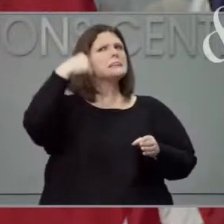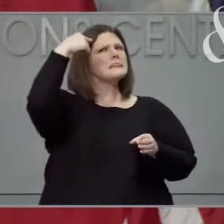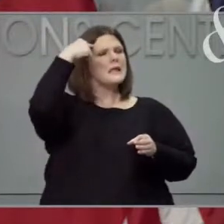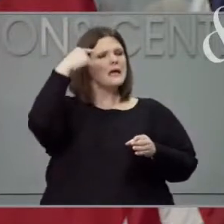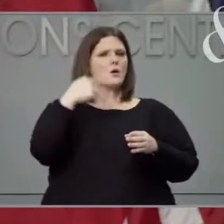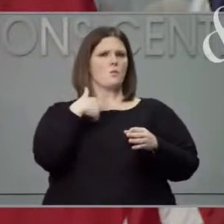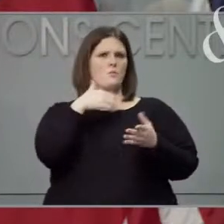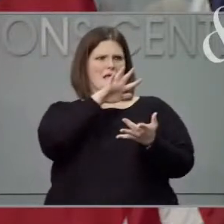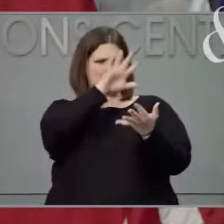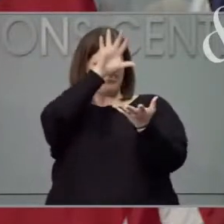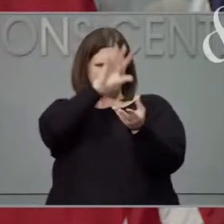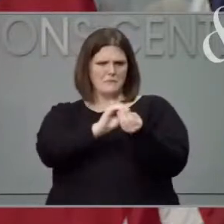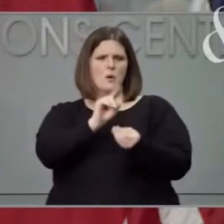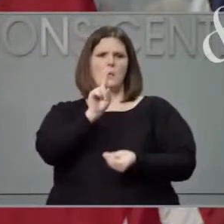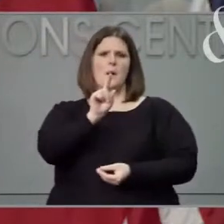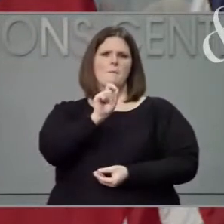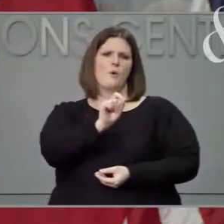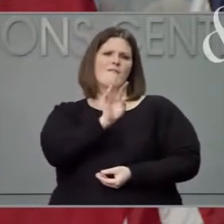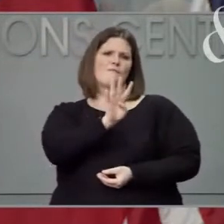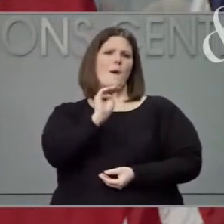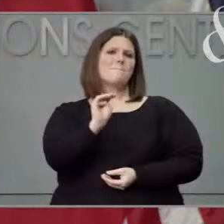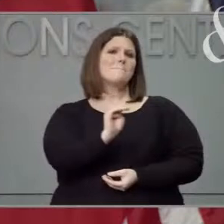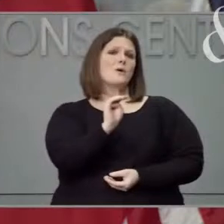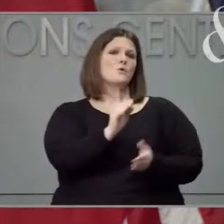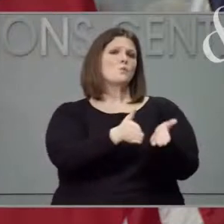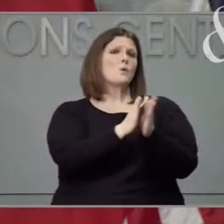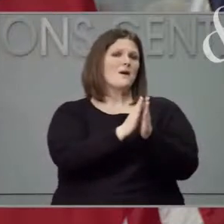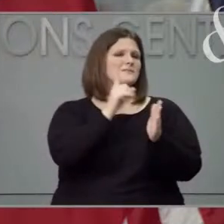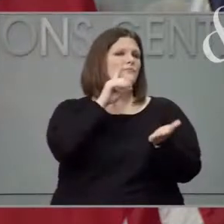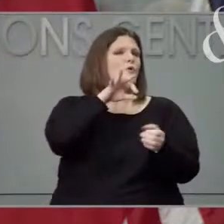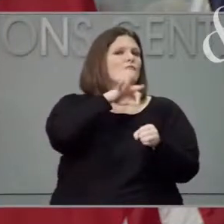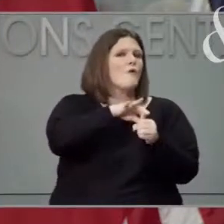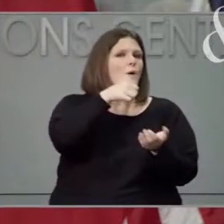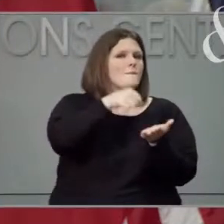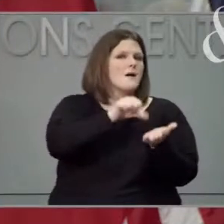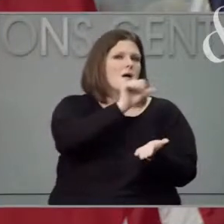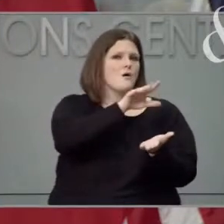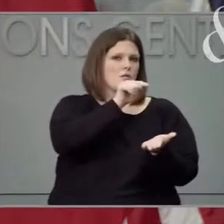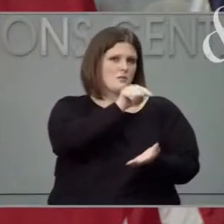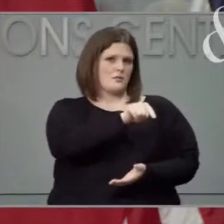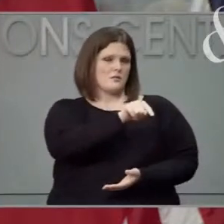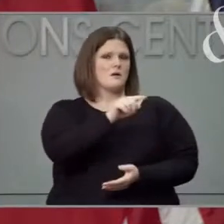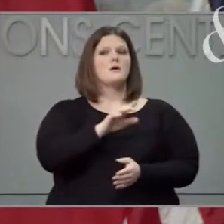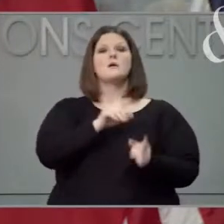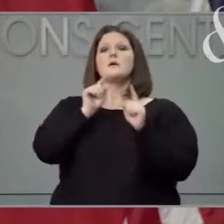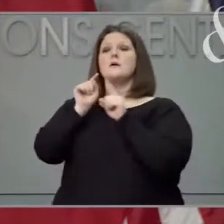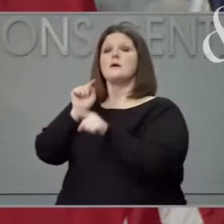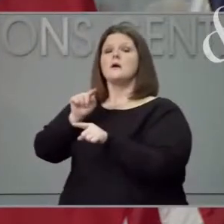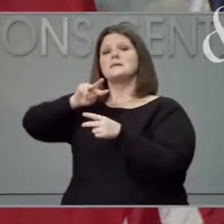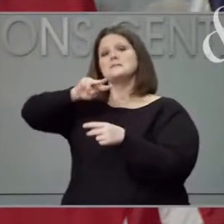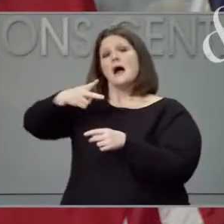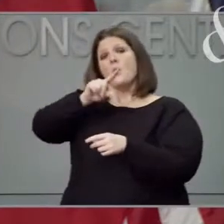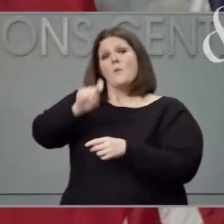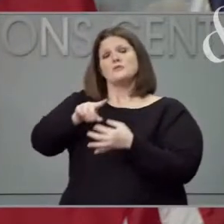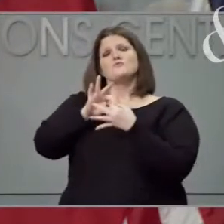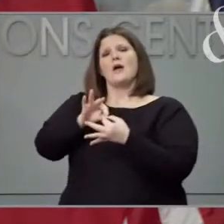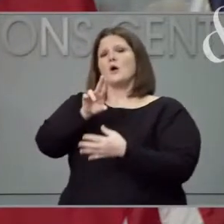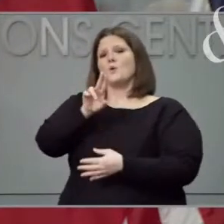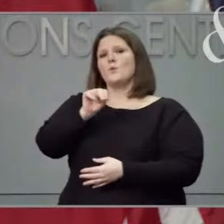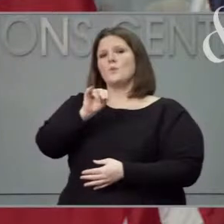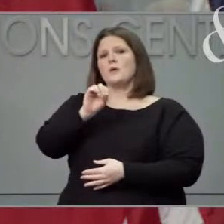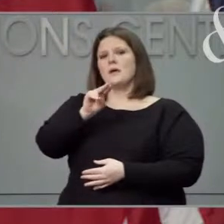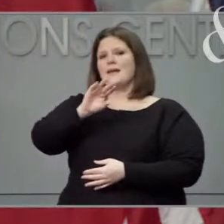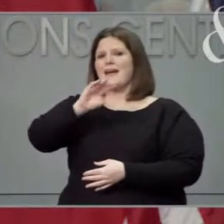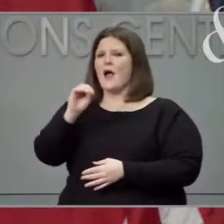1.4 million requests, but I will let him confirm that for you. In terms of Union County, I don't want to go into,